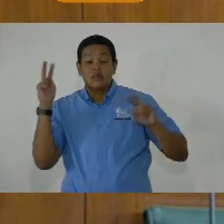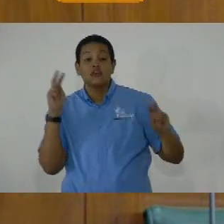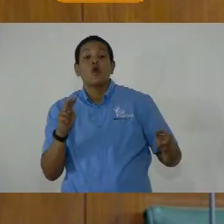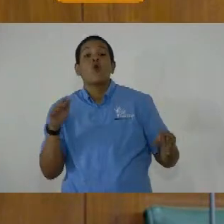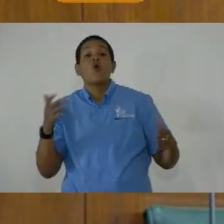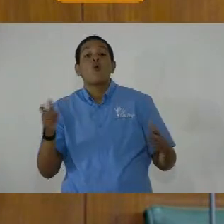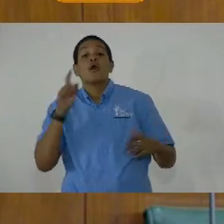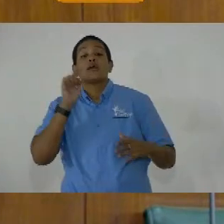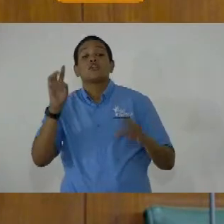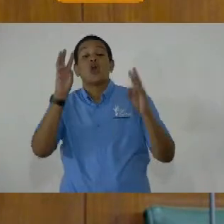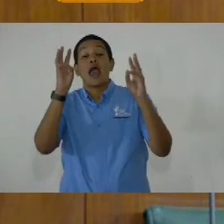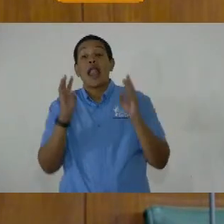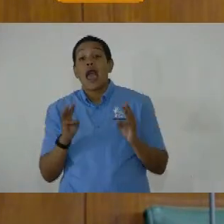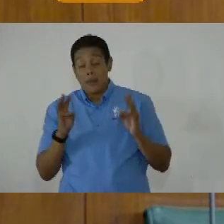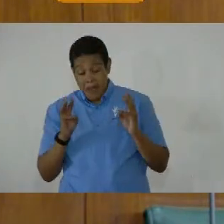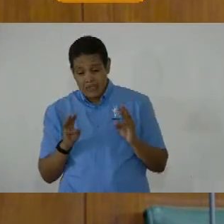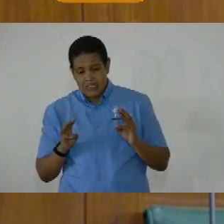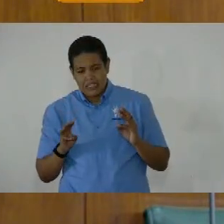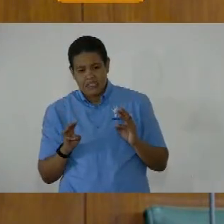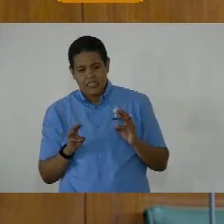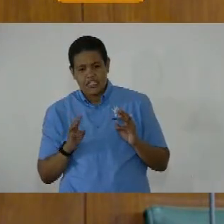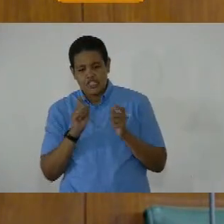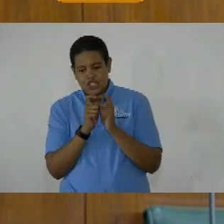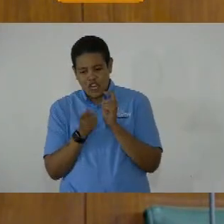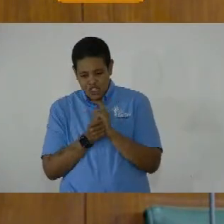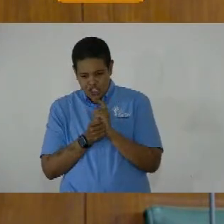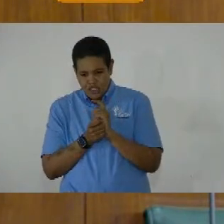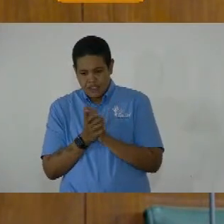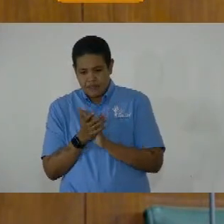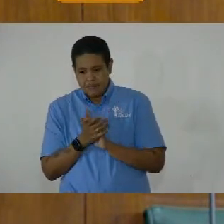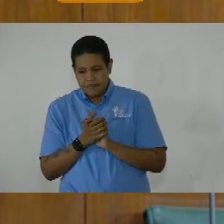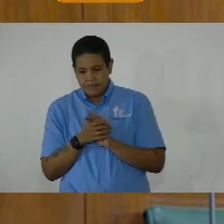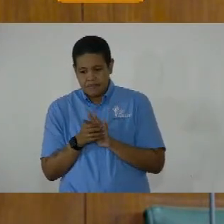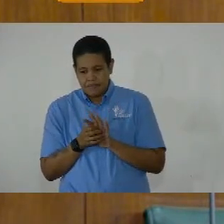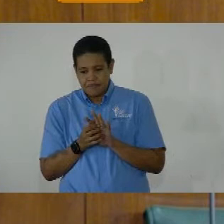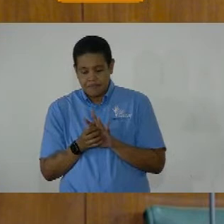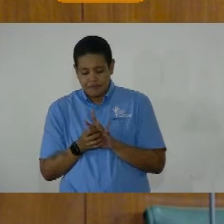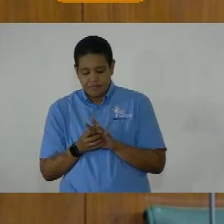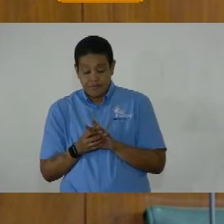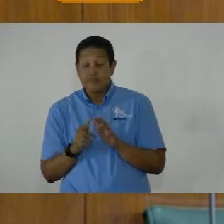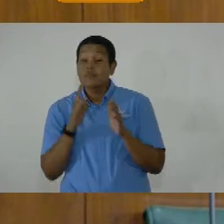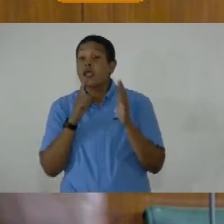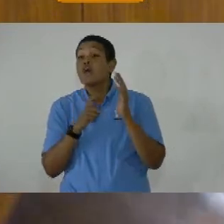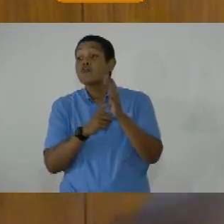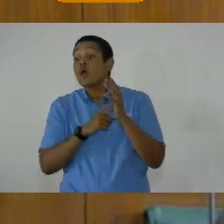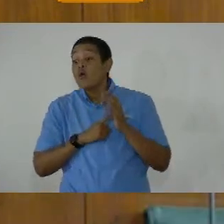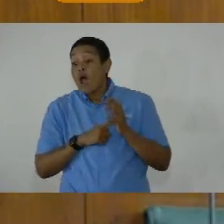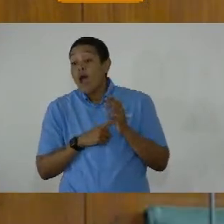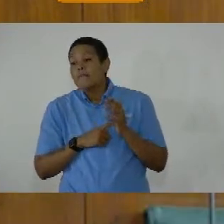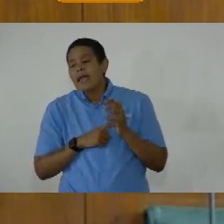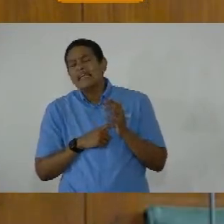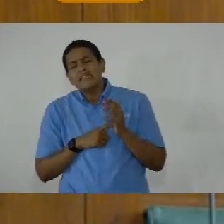to climate change, and that a requirement